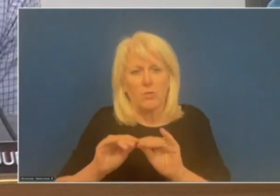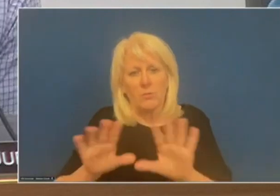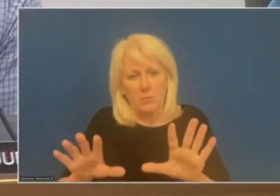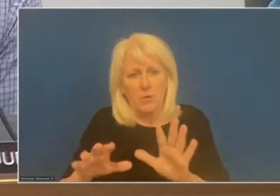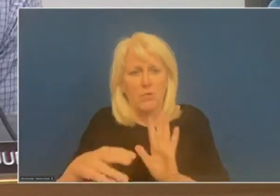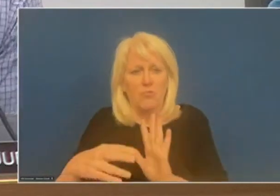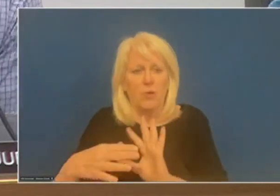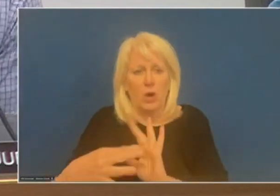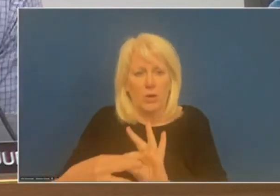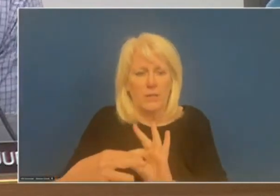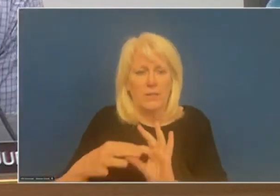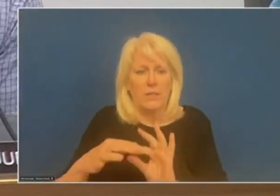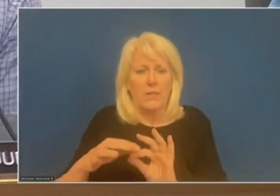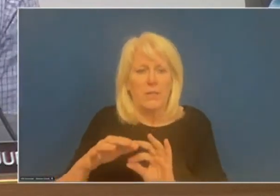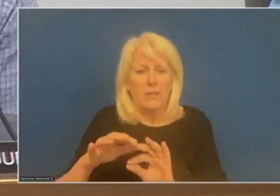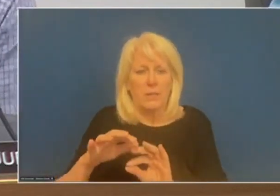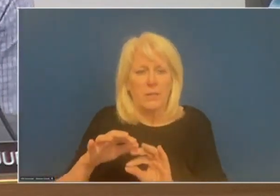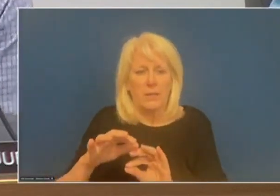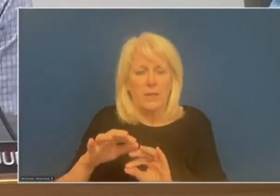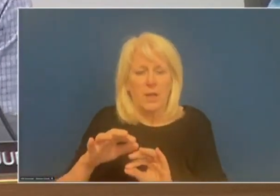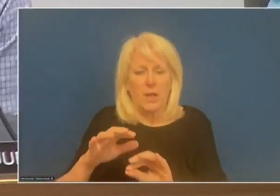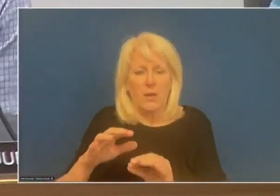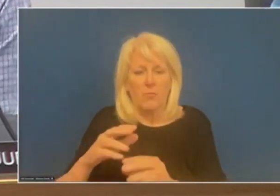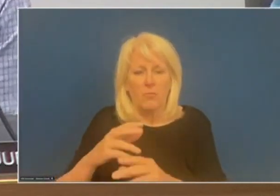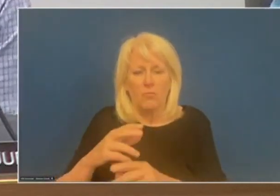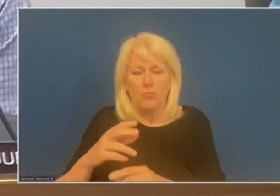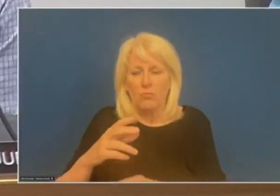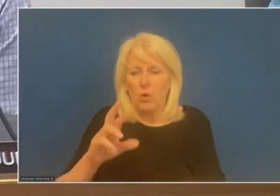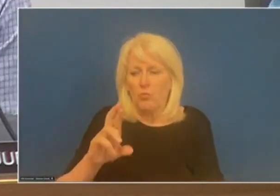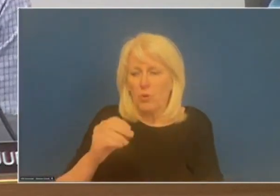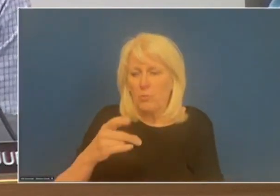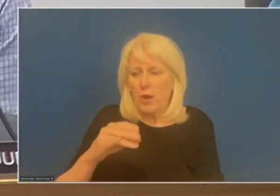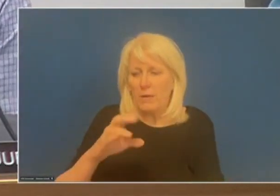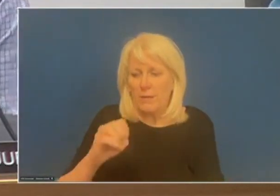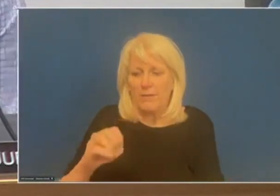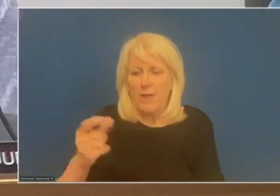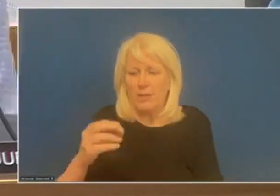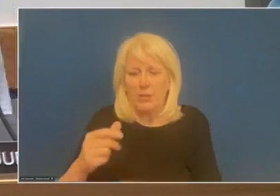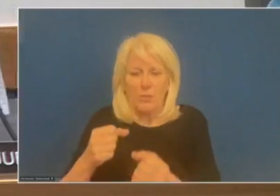and gender-affirming treatments. I know it's a lot.